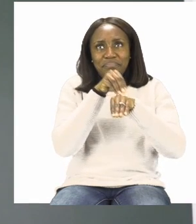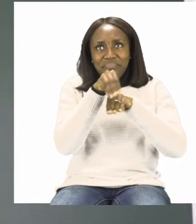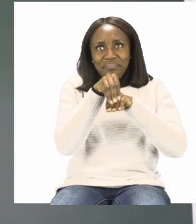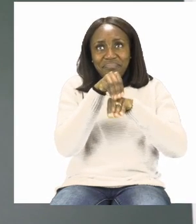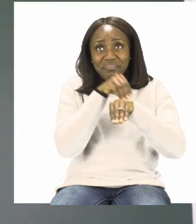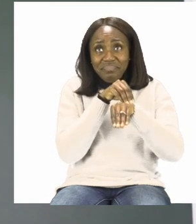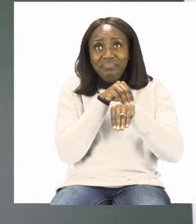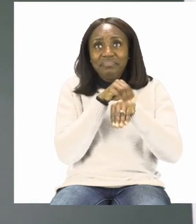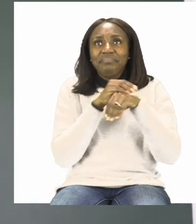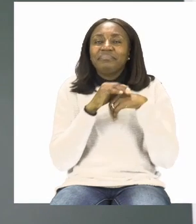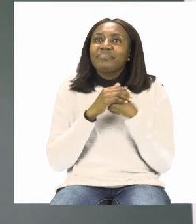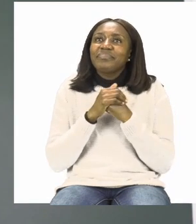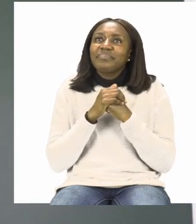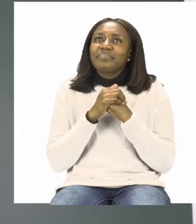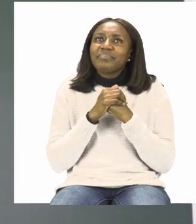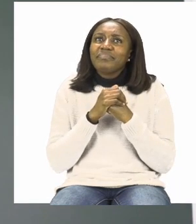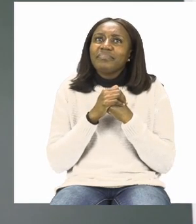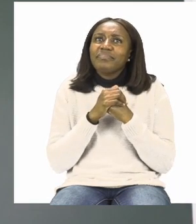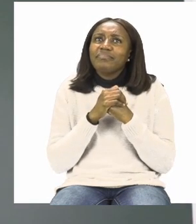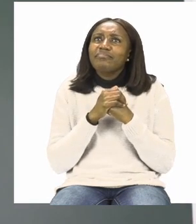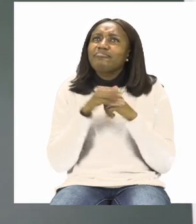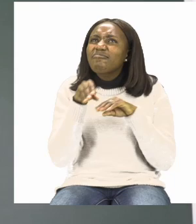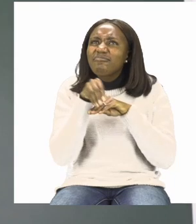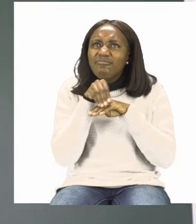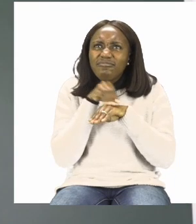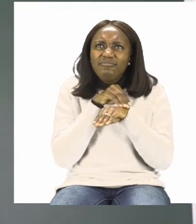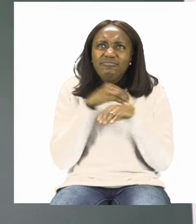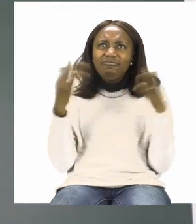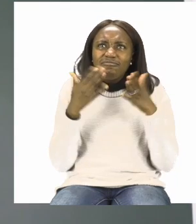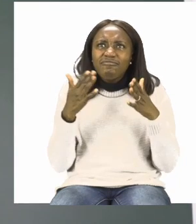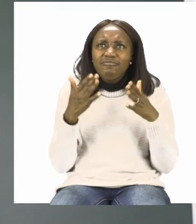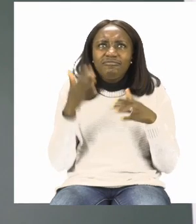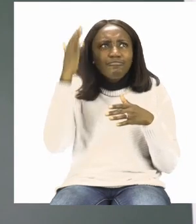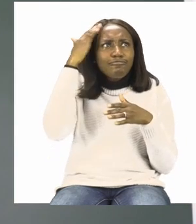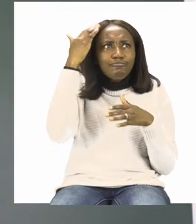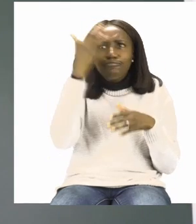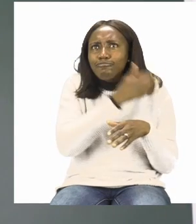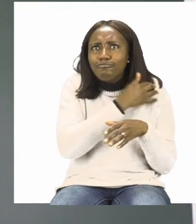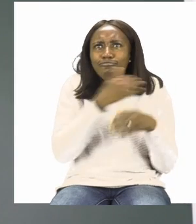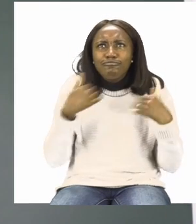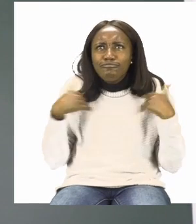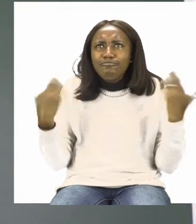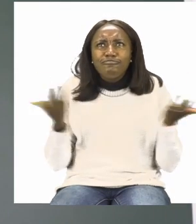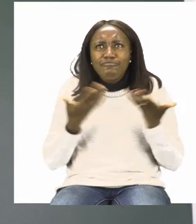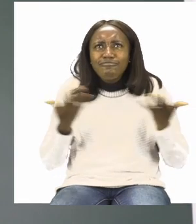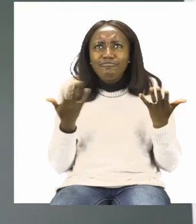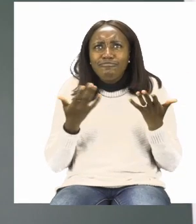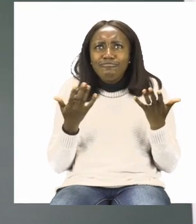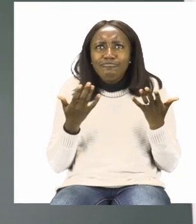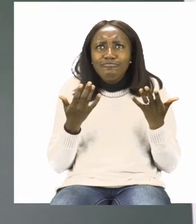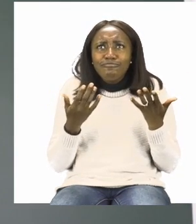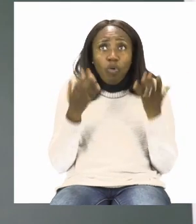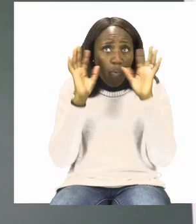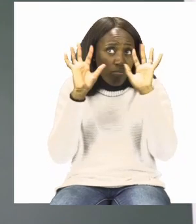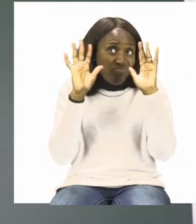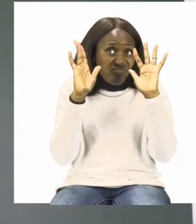can you tell me, where do you put your socks on? Do you put your socks on your hands?